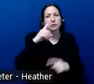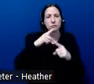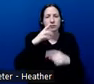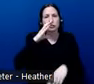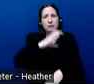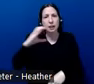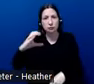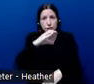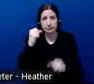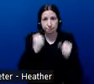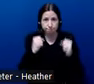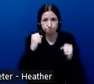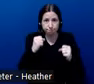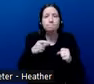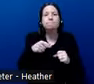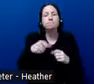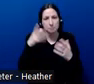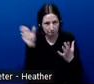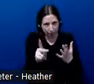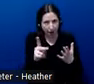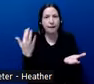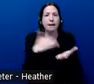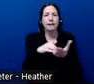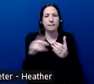time in 3 years.